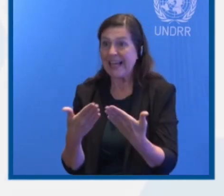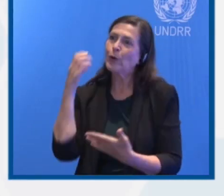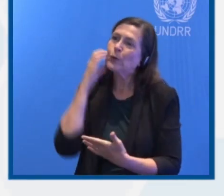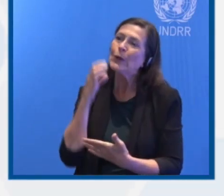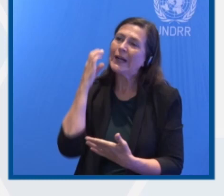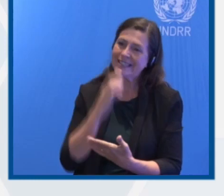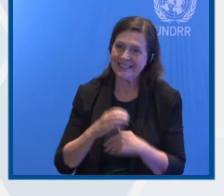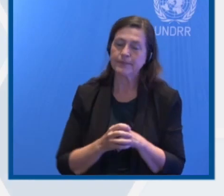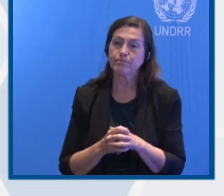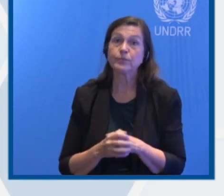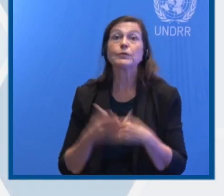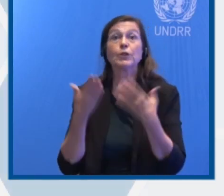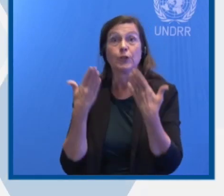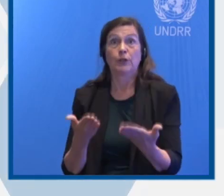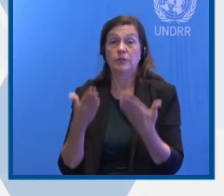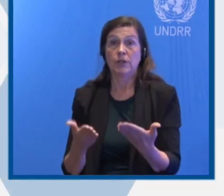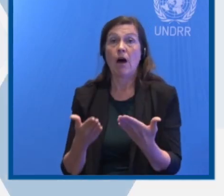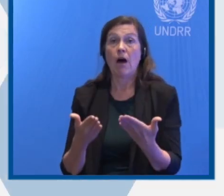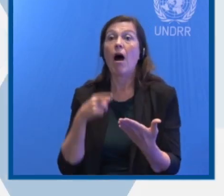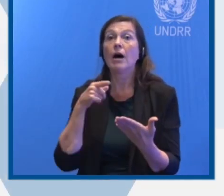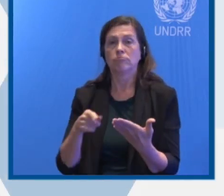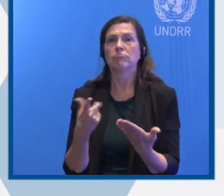the engagement with real estate